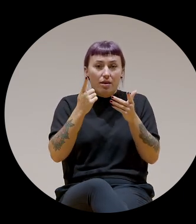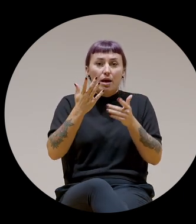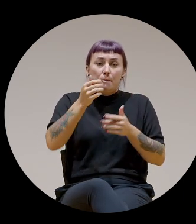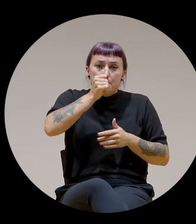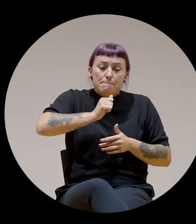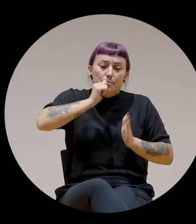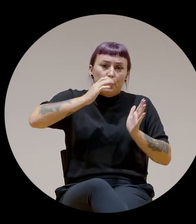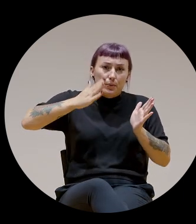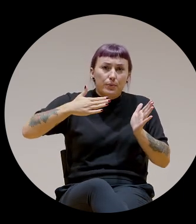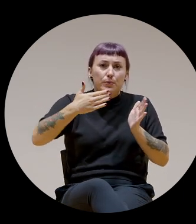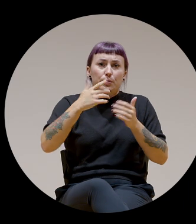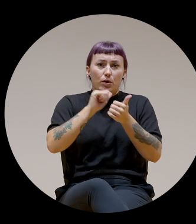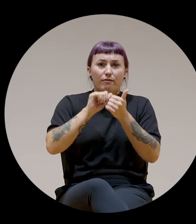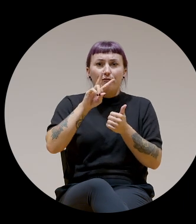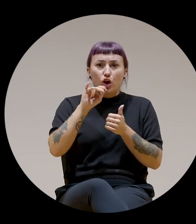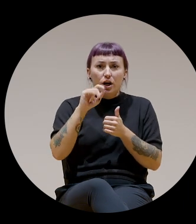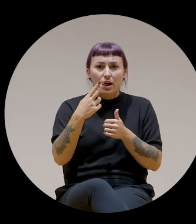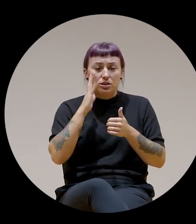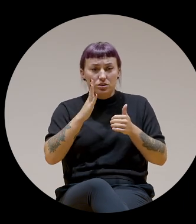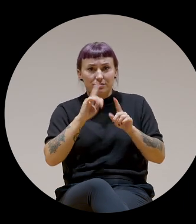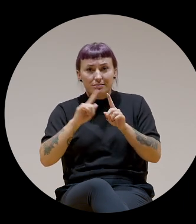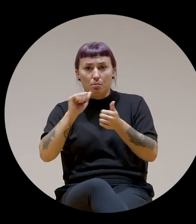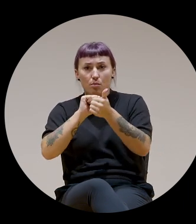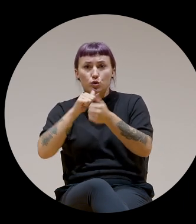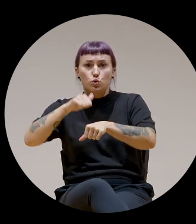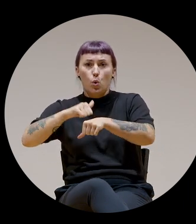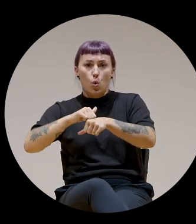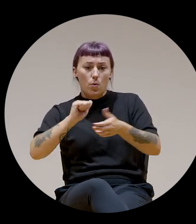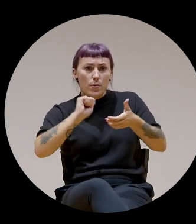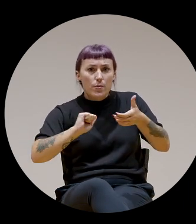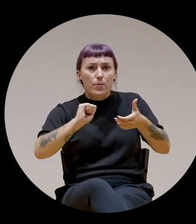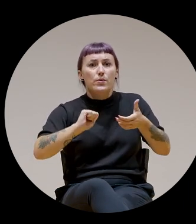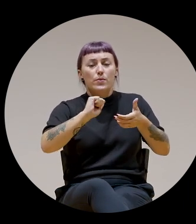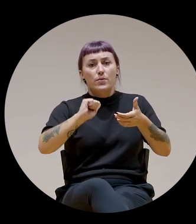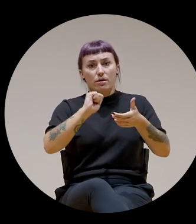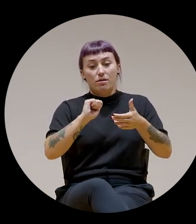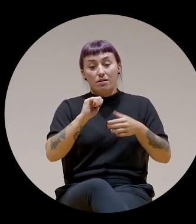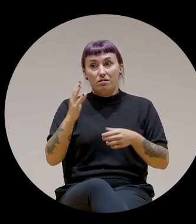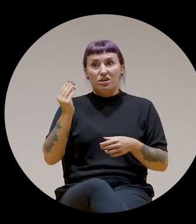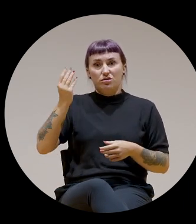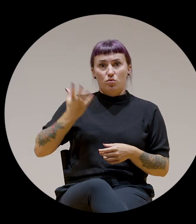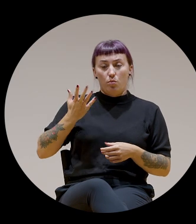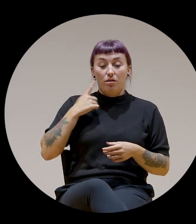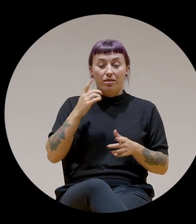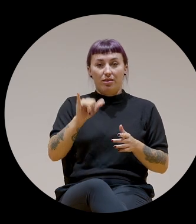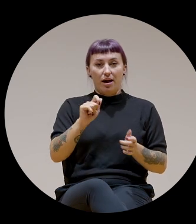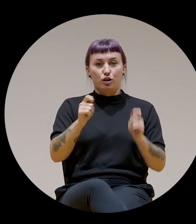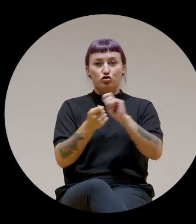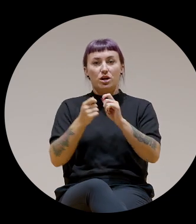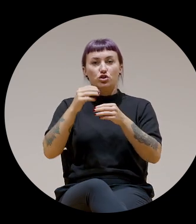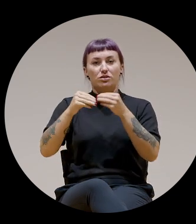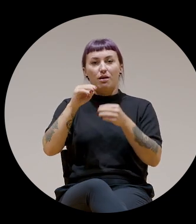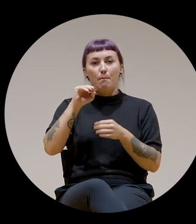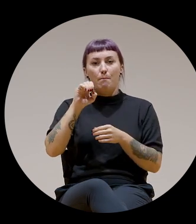surface by rubbing it for hours with polishing stones. And when you do this, I've been told that it rearranges